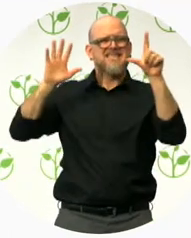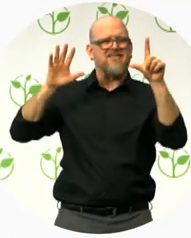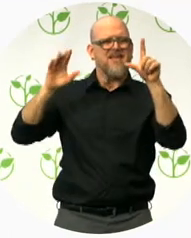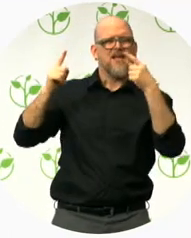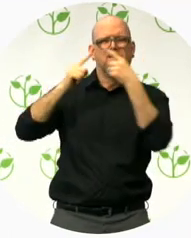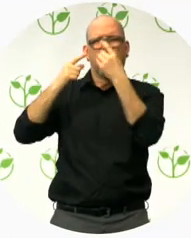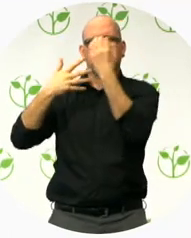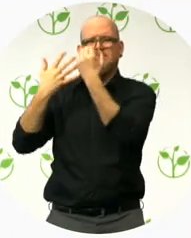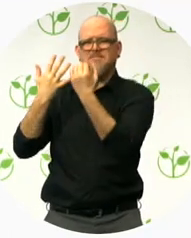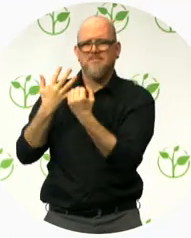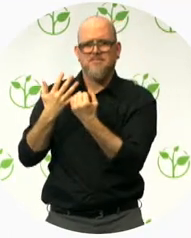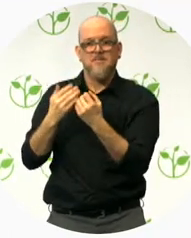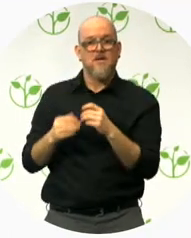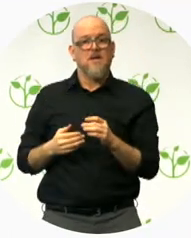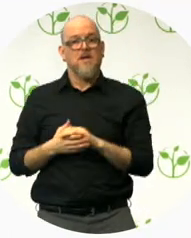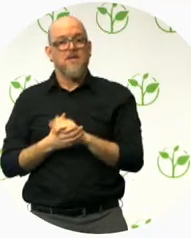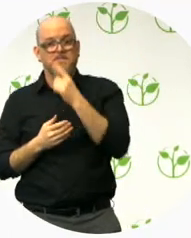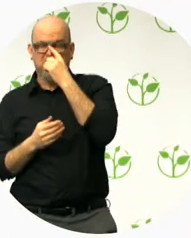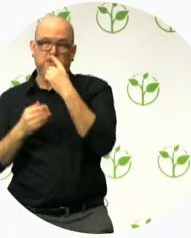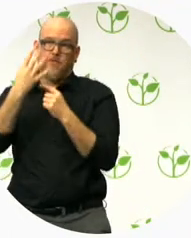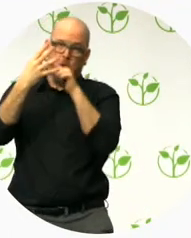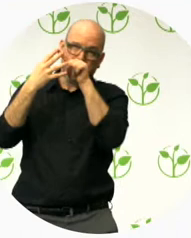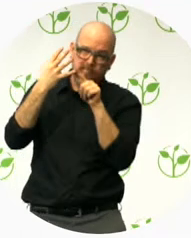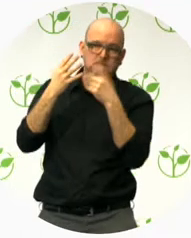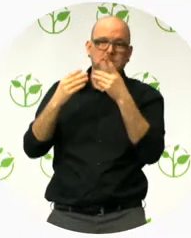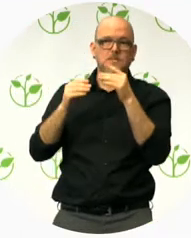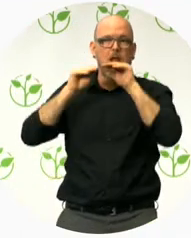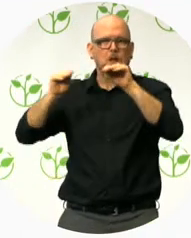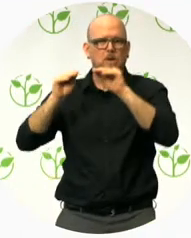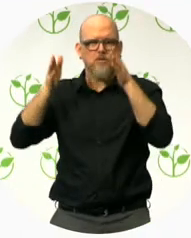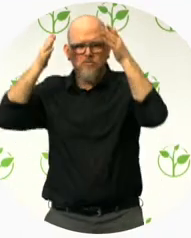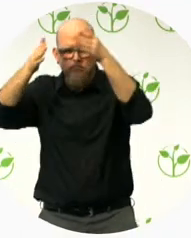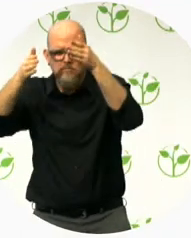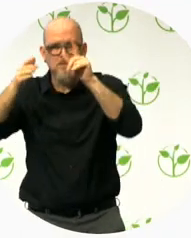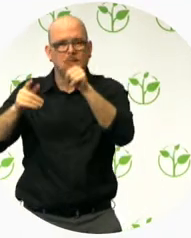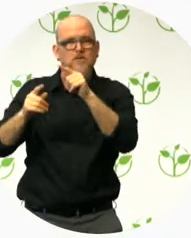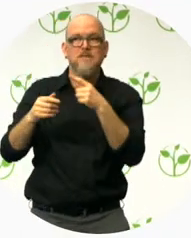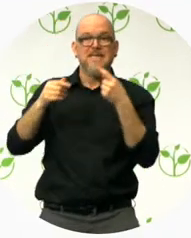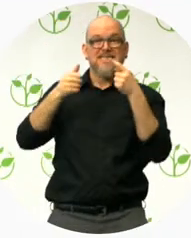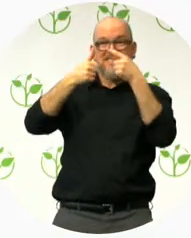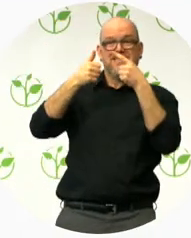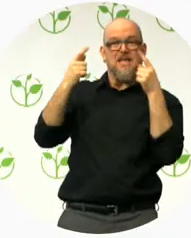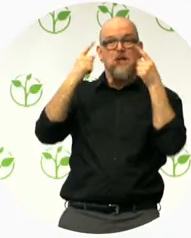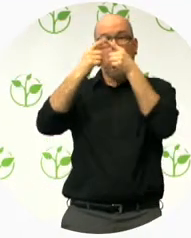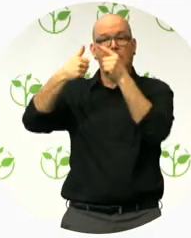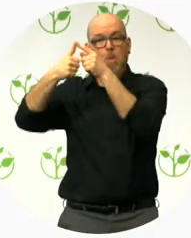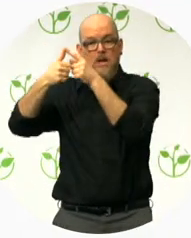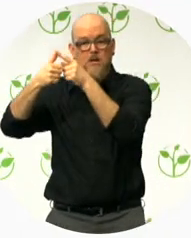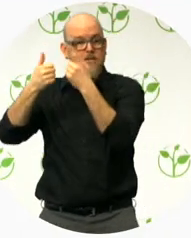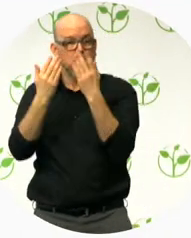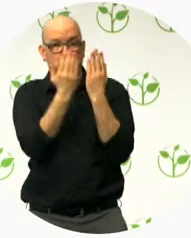4, education, Goal 1, which is the overarching theme of the whole United Nations 2030